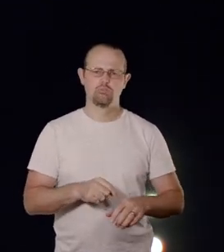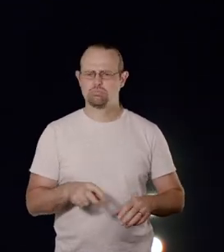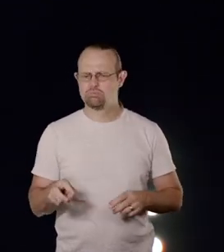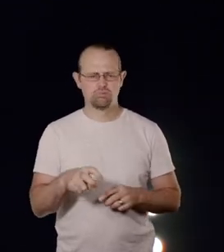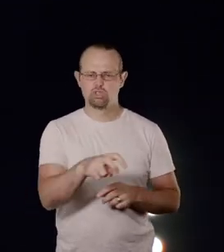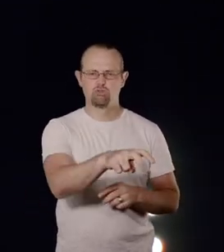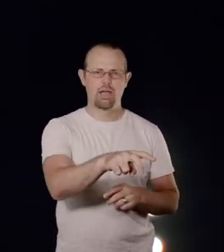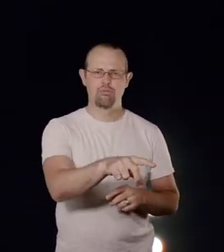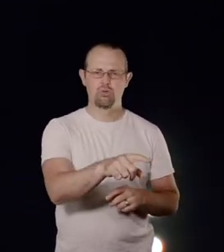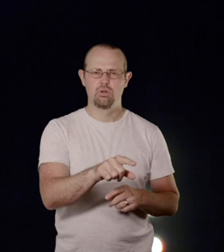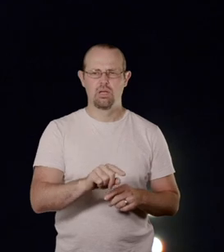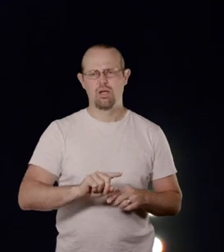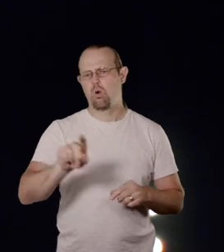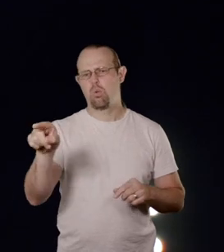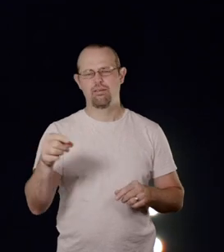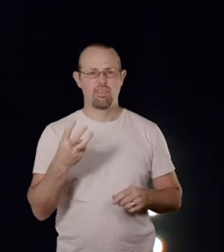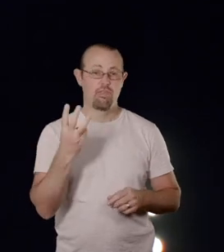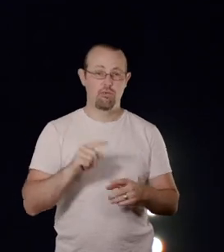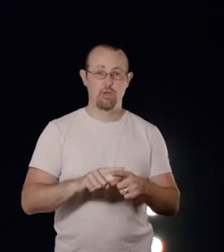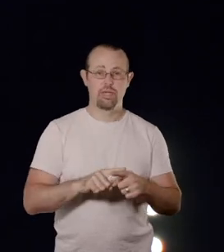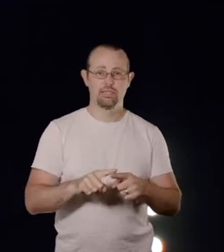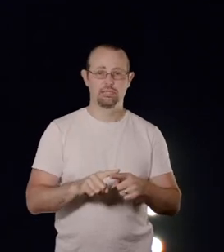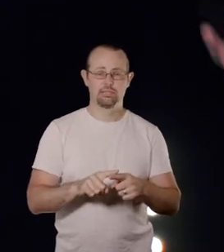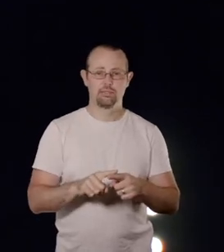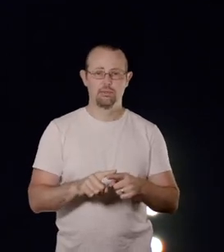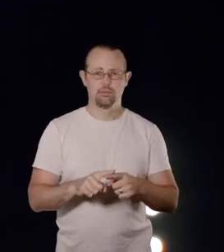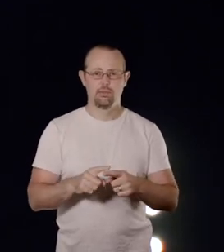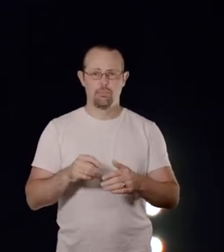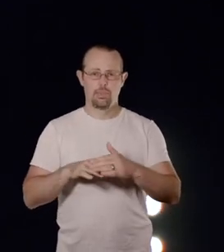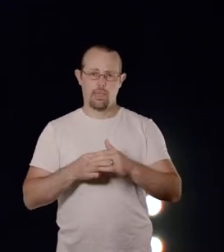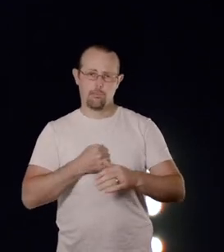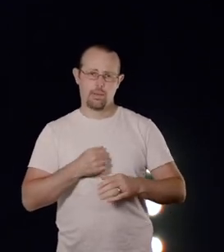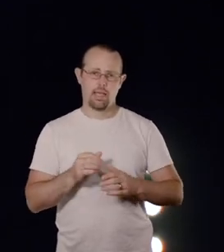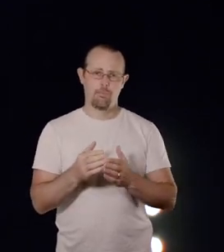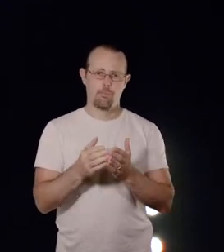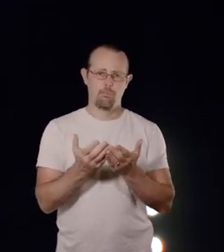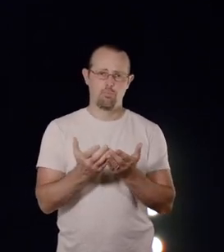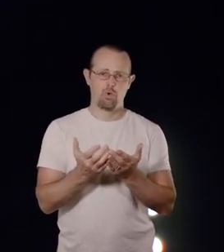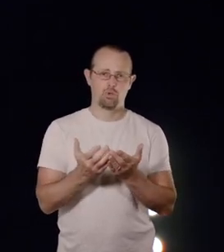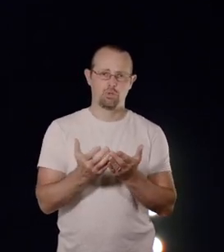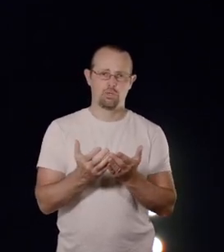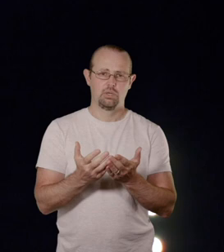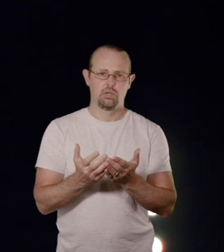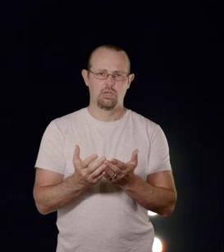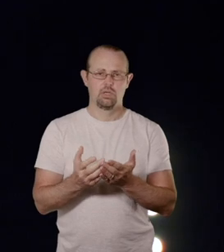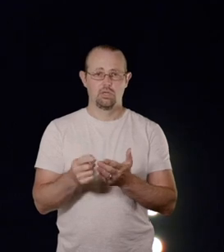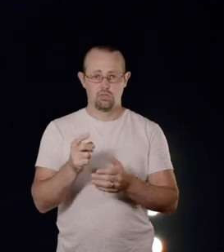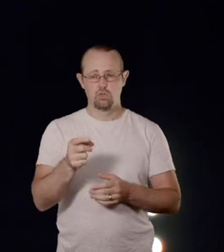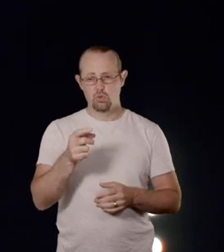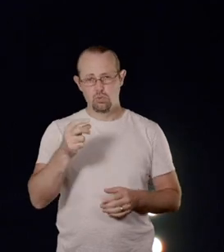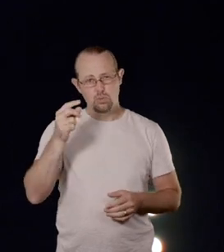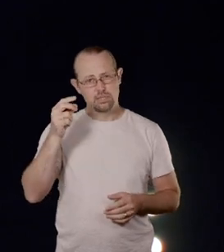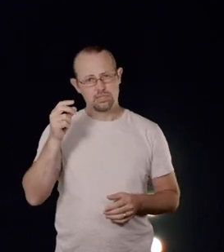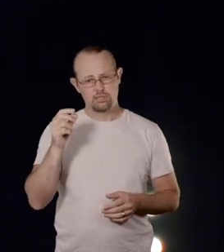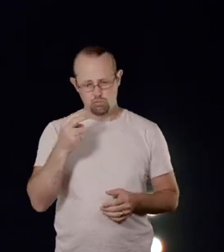the stories that you find, is God there? You bet. That's actually what my family looked like. We were 11 years down